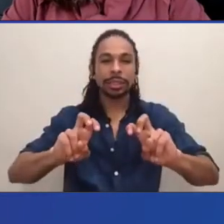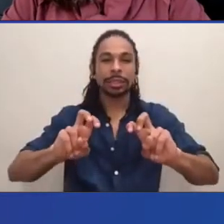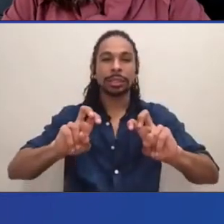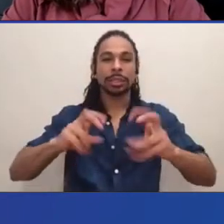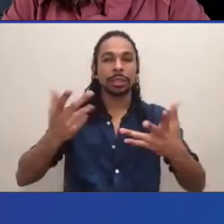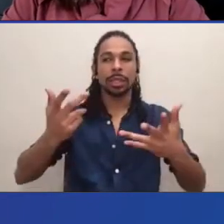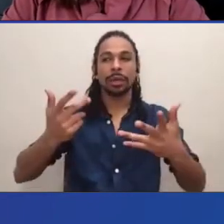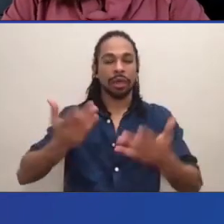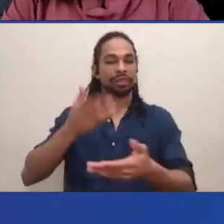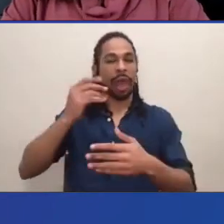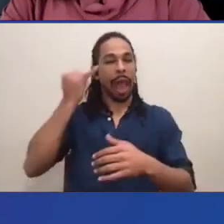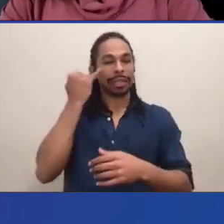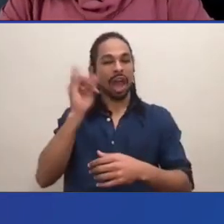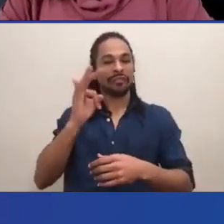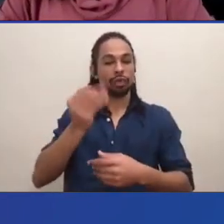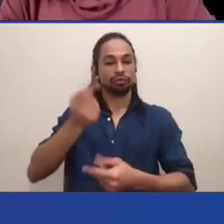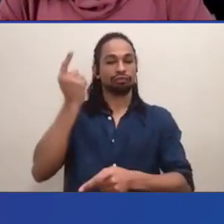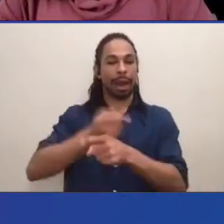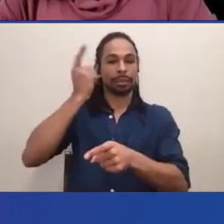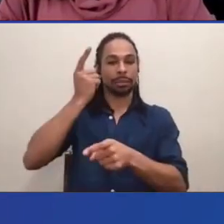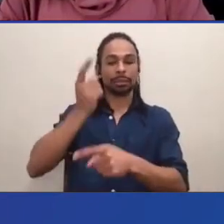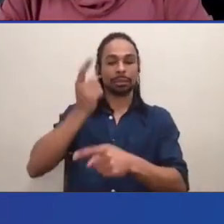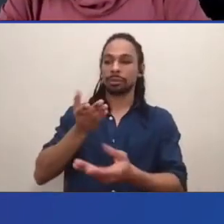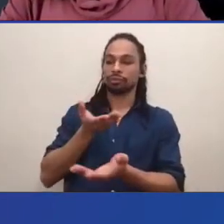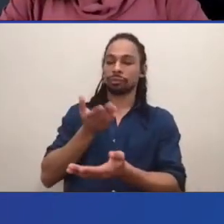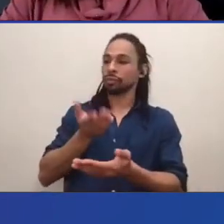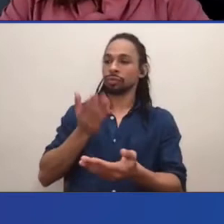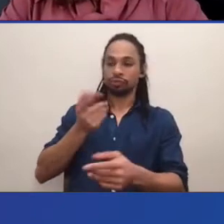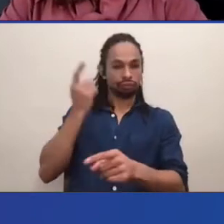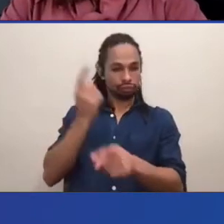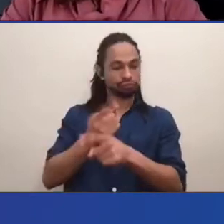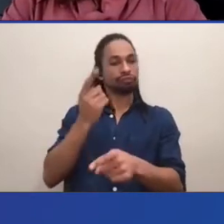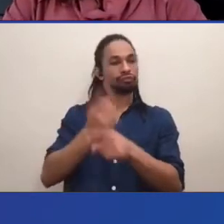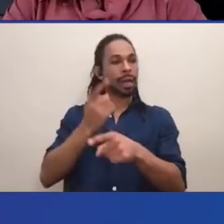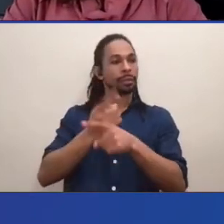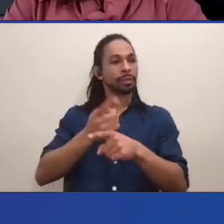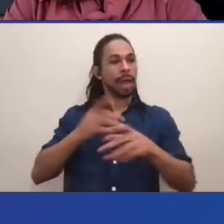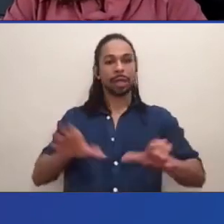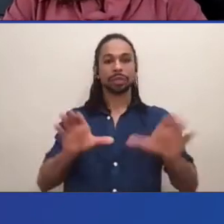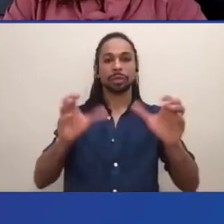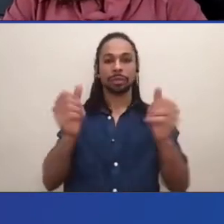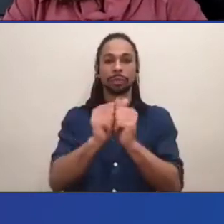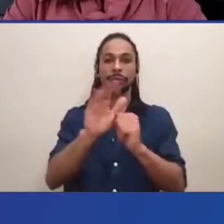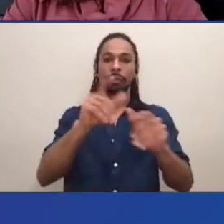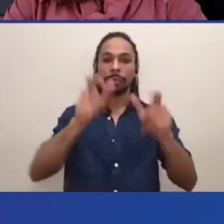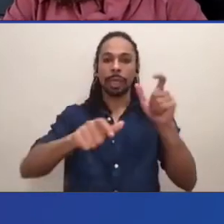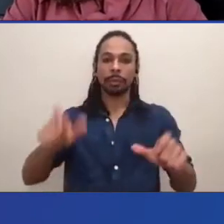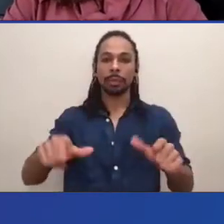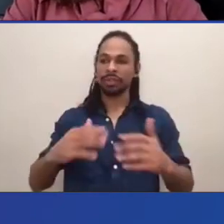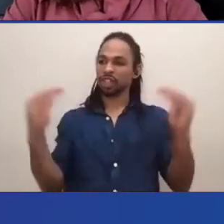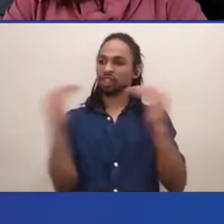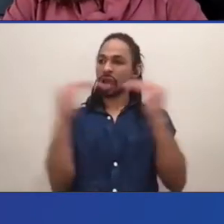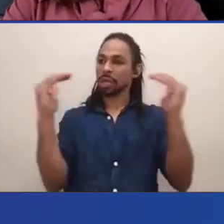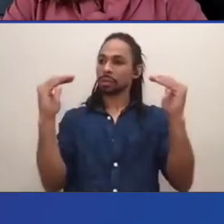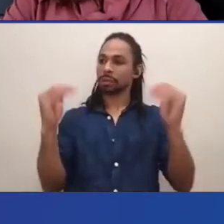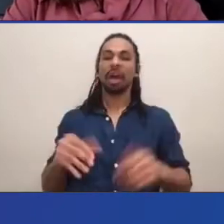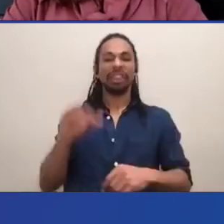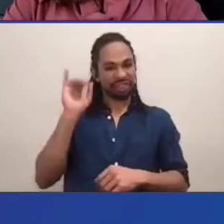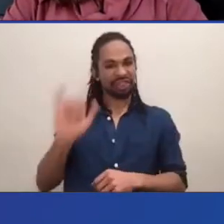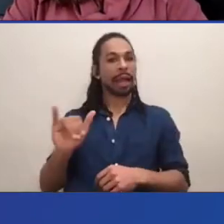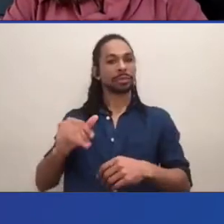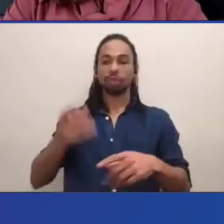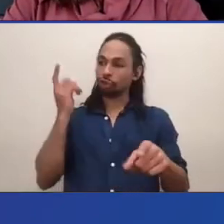rightness, to assess that you're right with your folks that you're working with, to assess that, you know, you're this really is